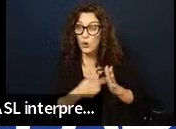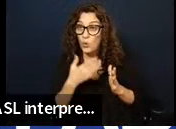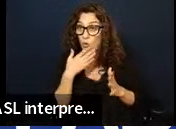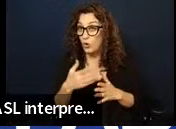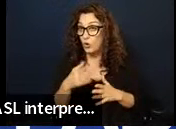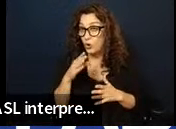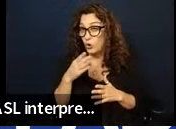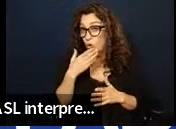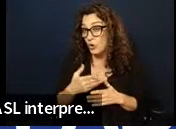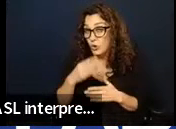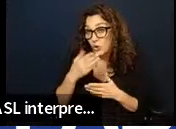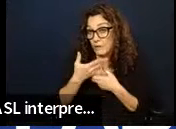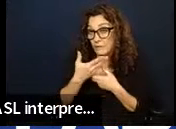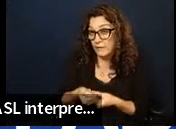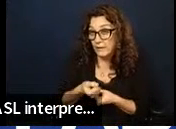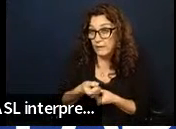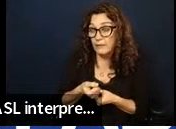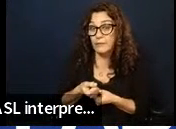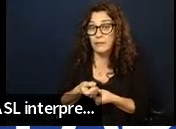mitigating factor?